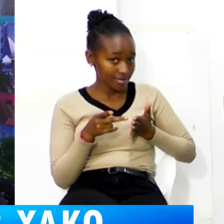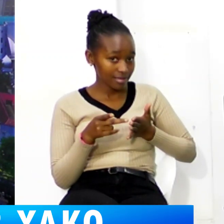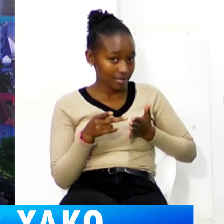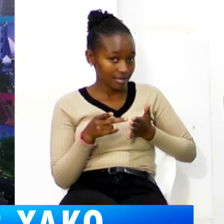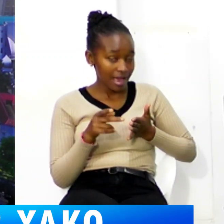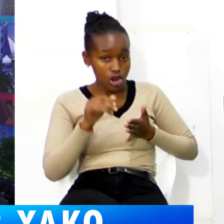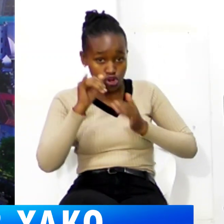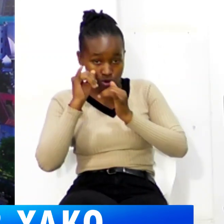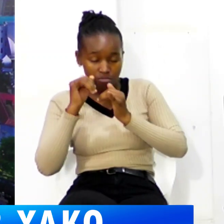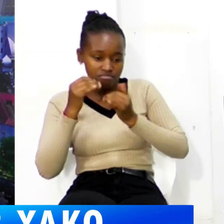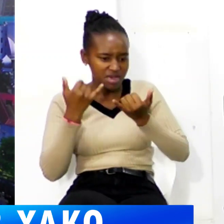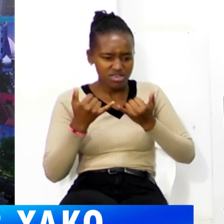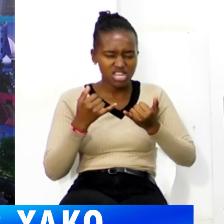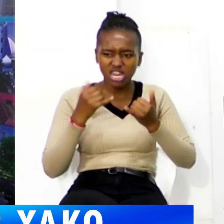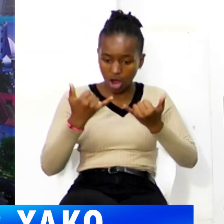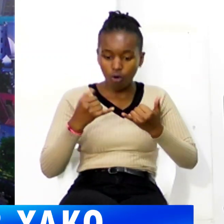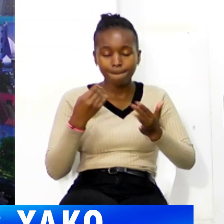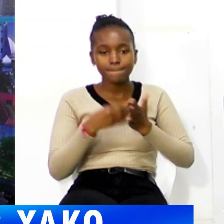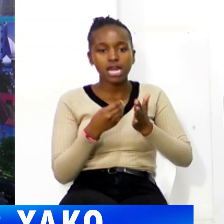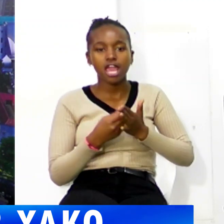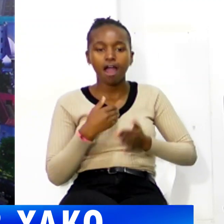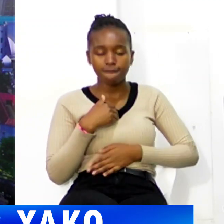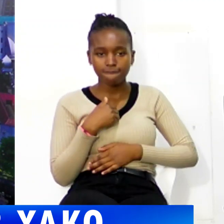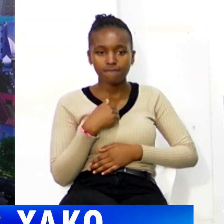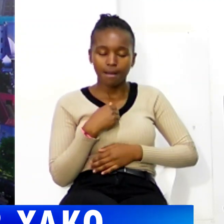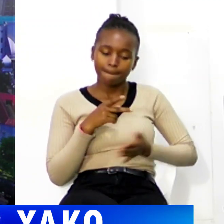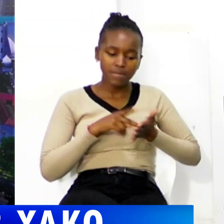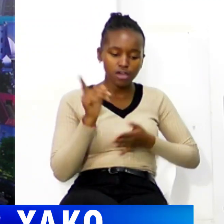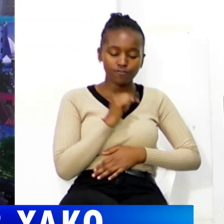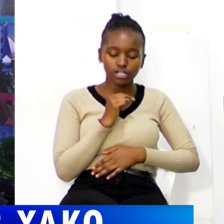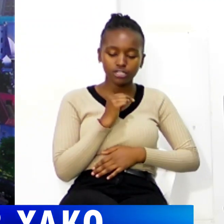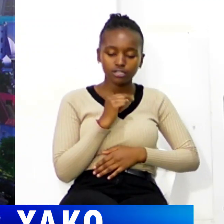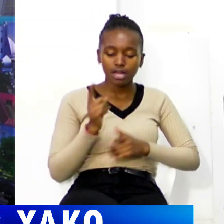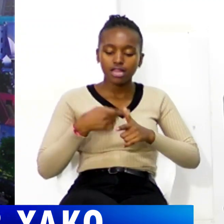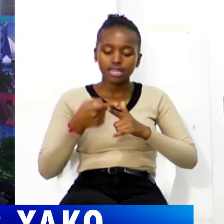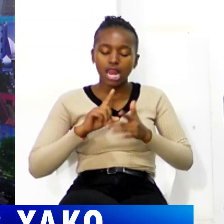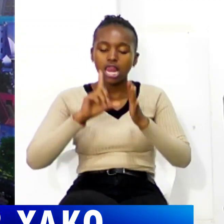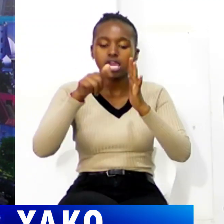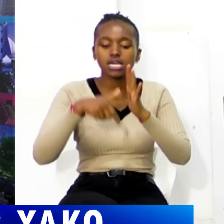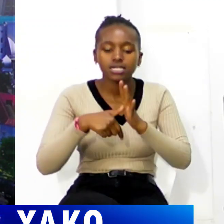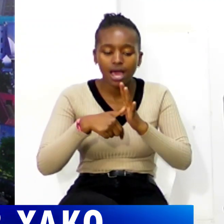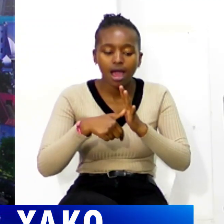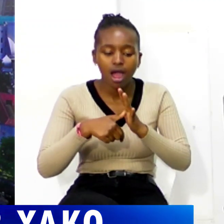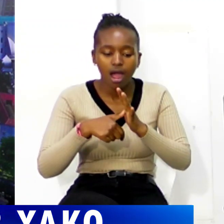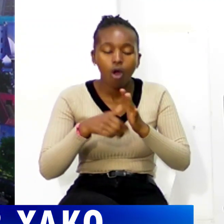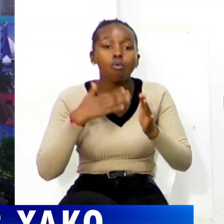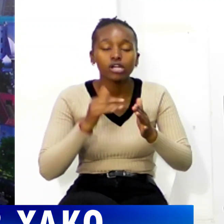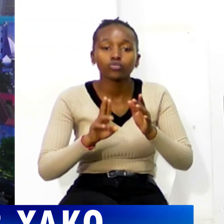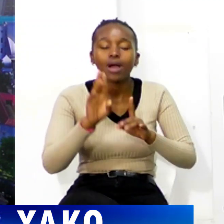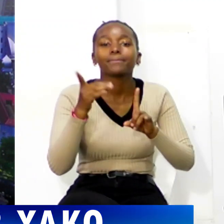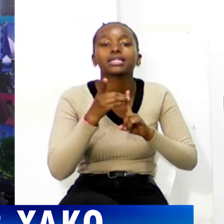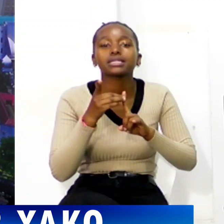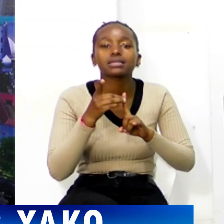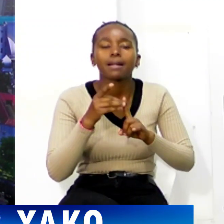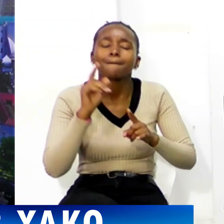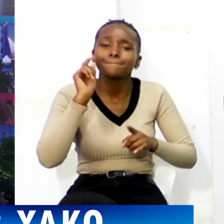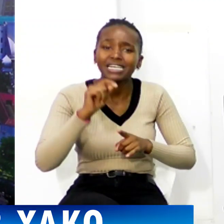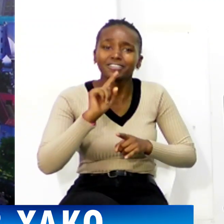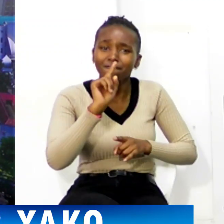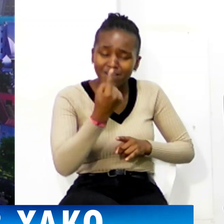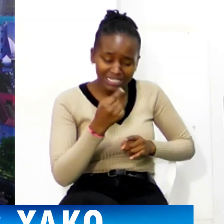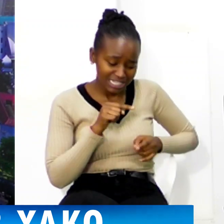understanding what you are saying. Yes. So would like to know what is the cost. The cost is free.